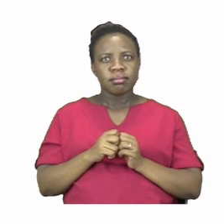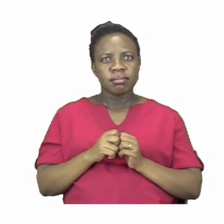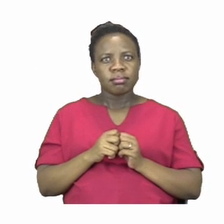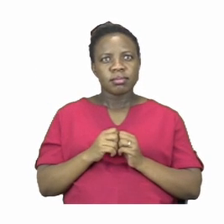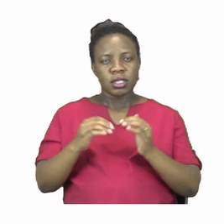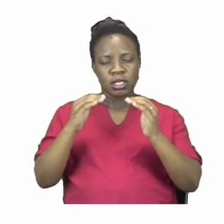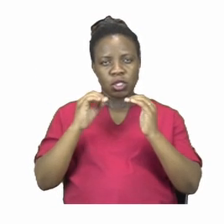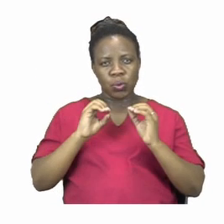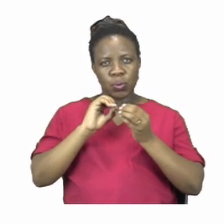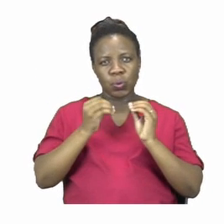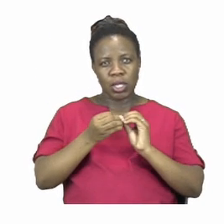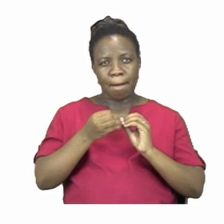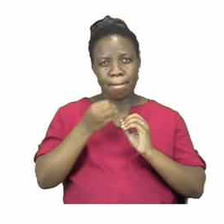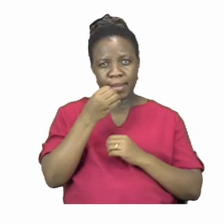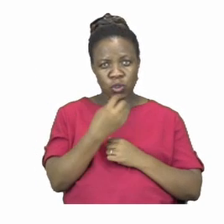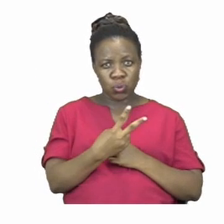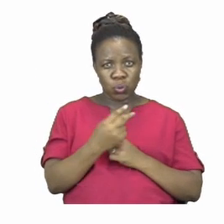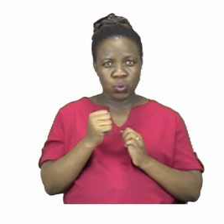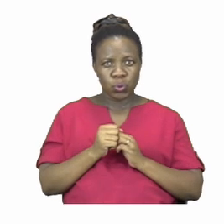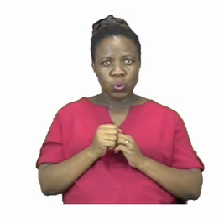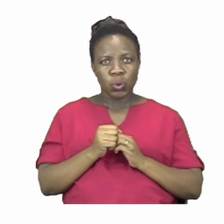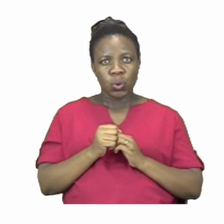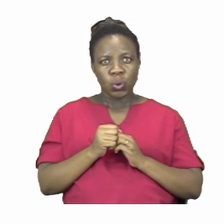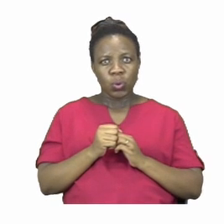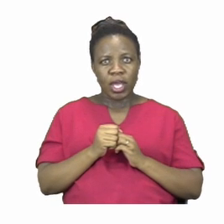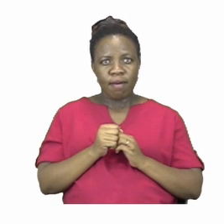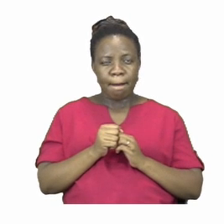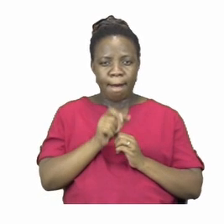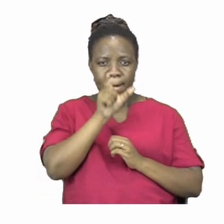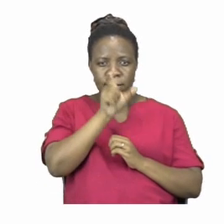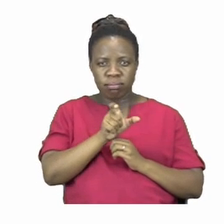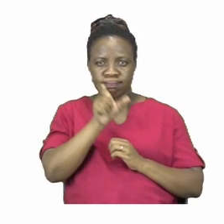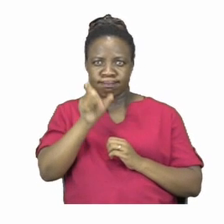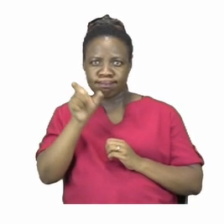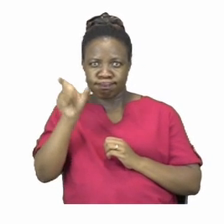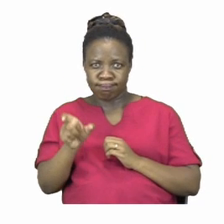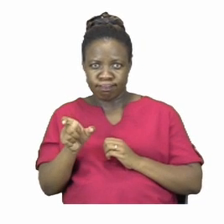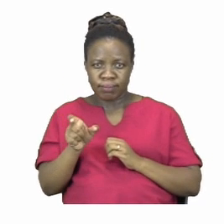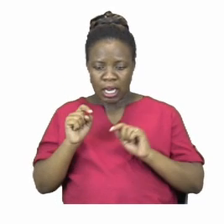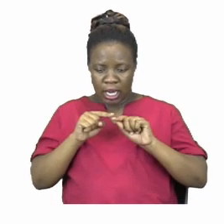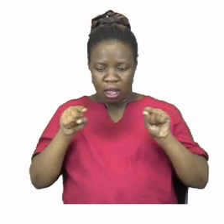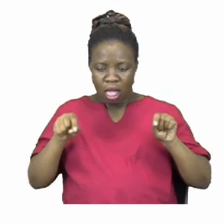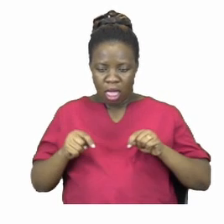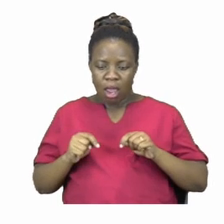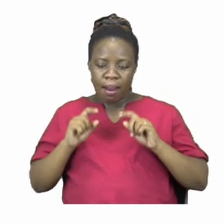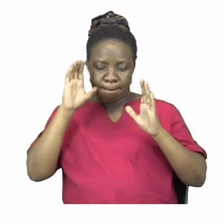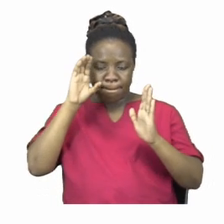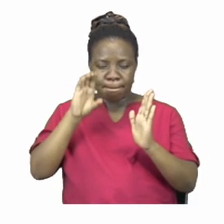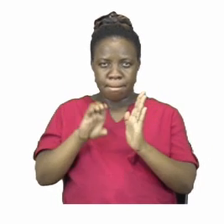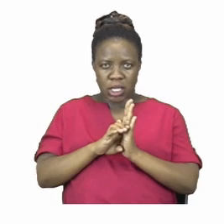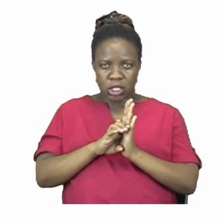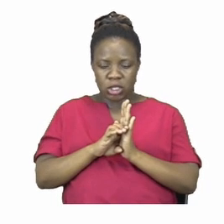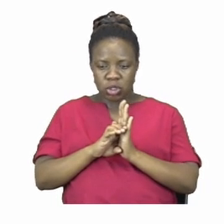Now, as you can see, we have 8 beautiful pictures, and each one has a home. it's going to be our job to find out what type